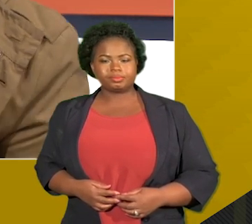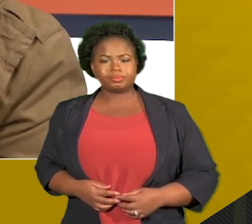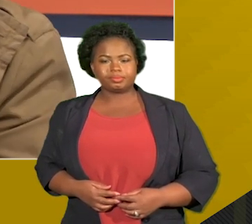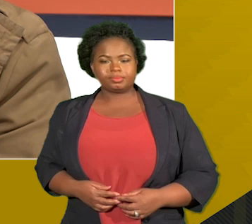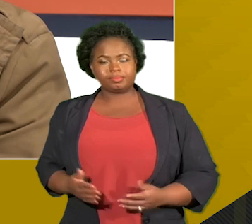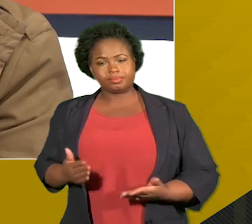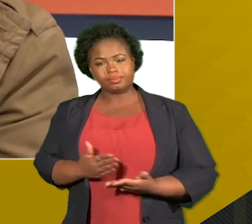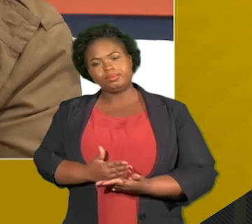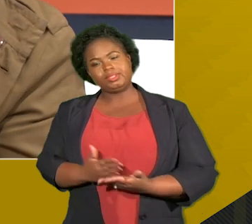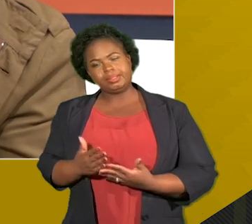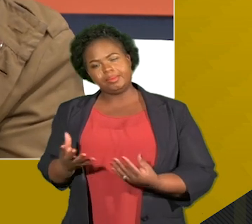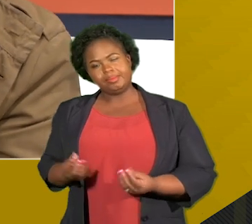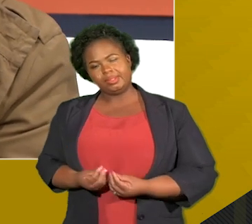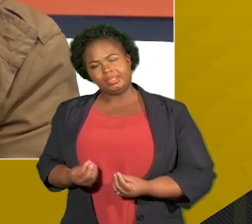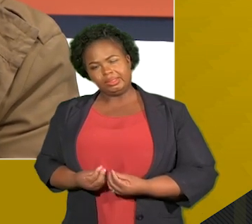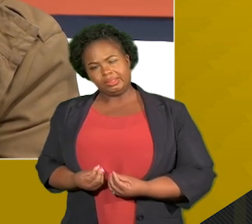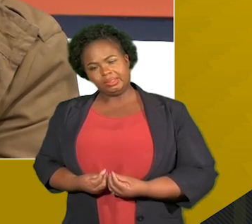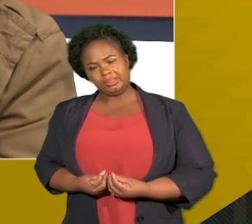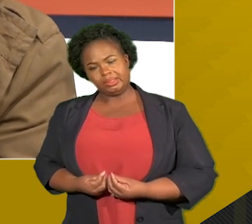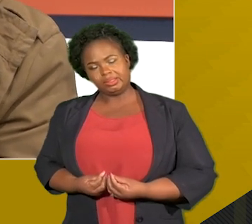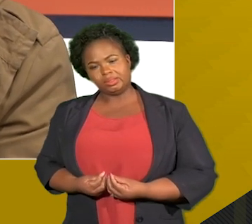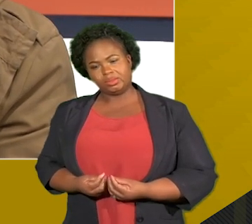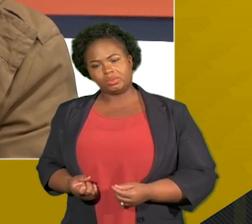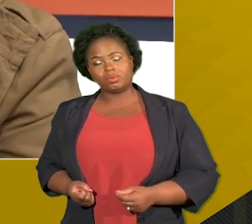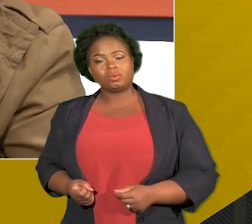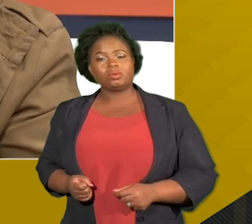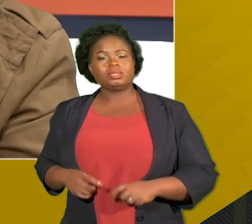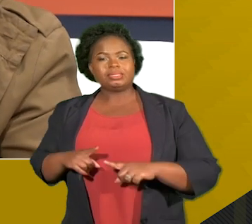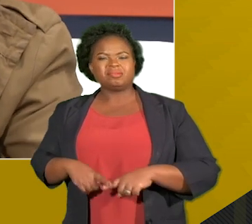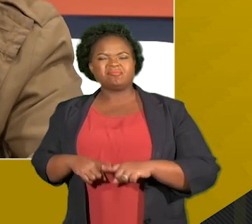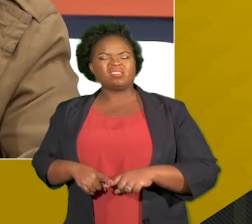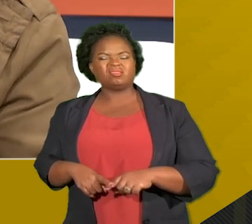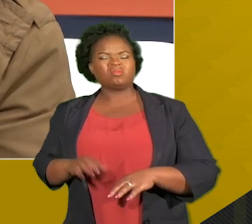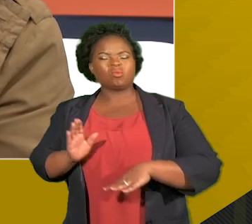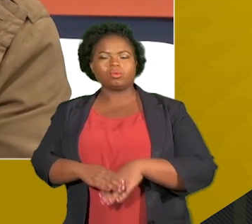As in terms and things and ways of doing things got everything to do with Western